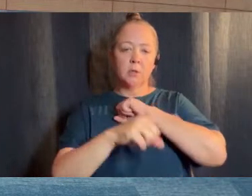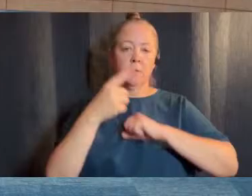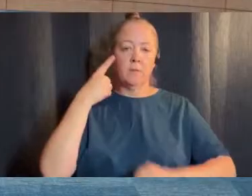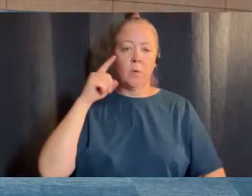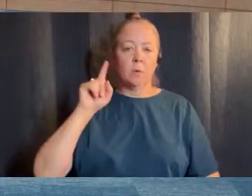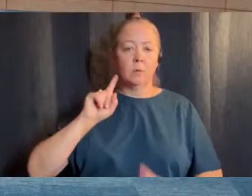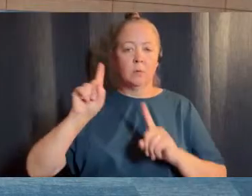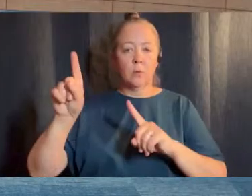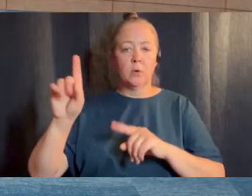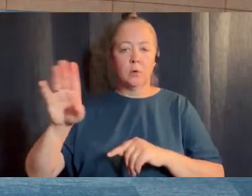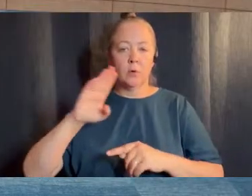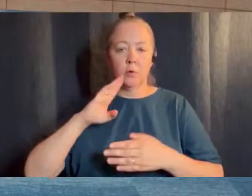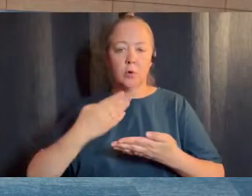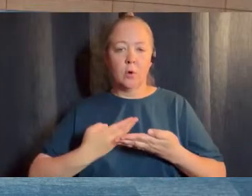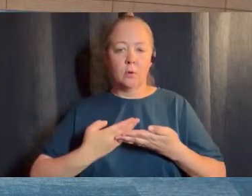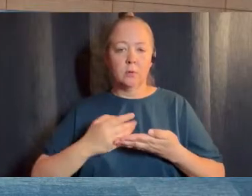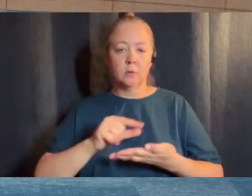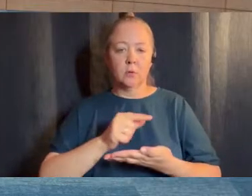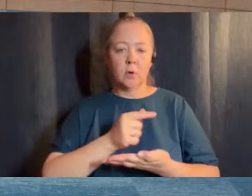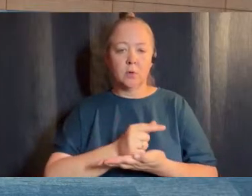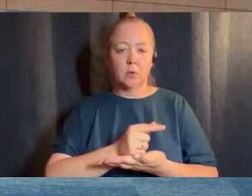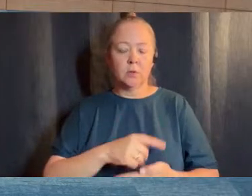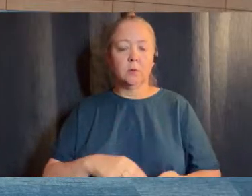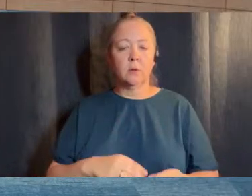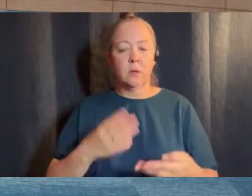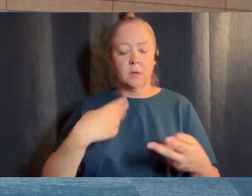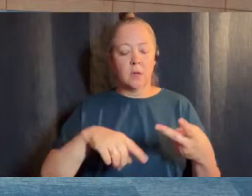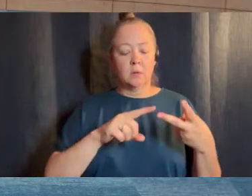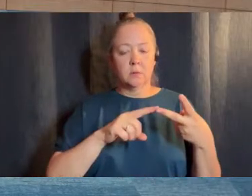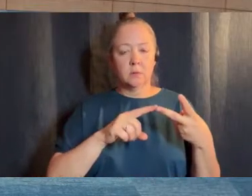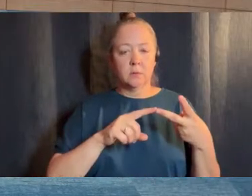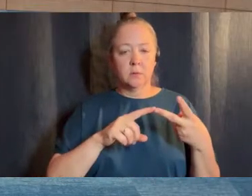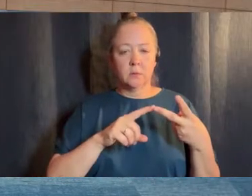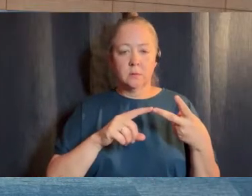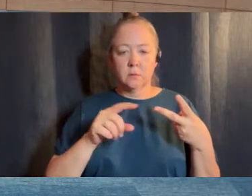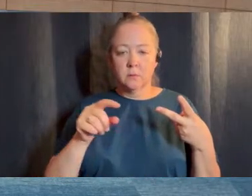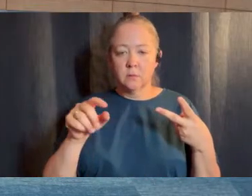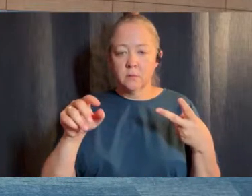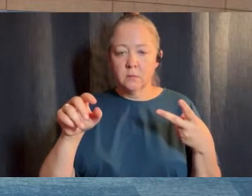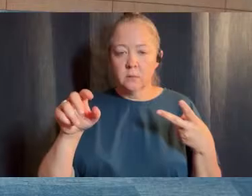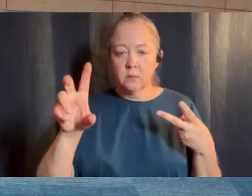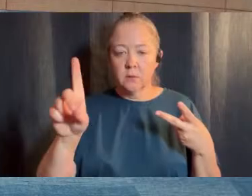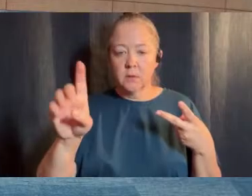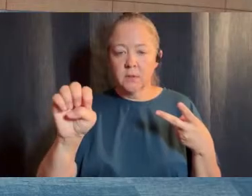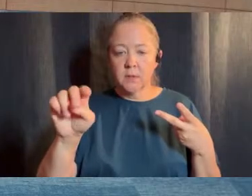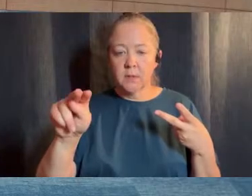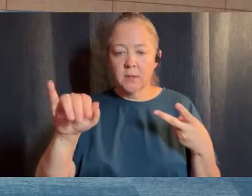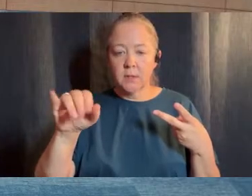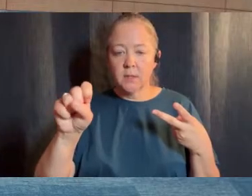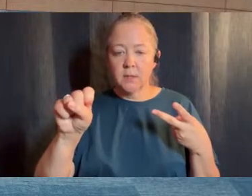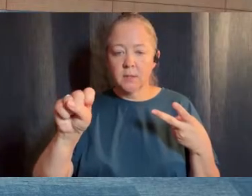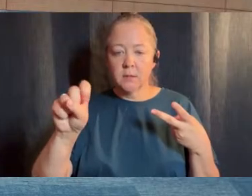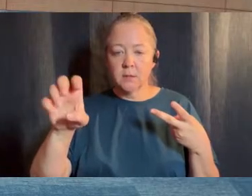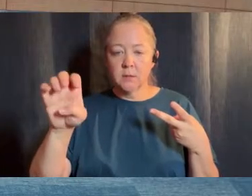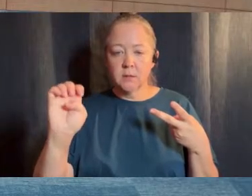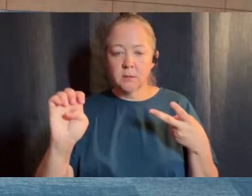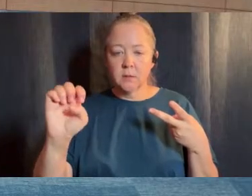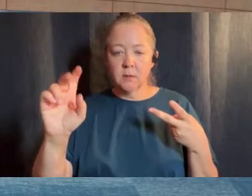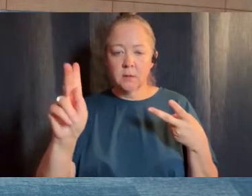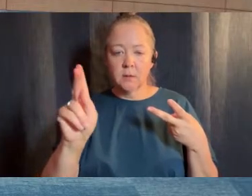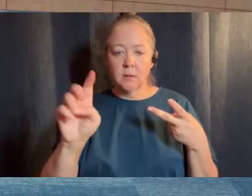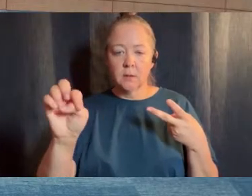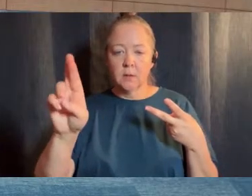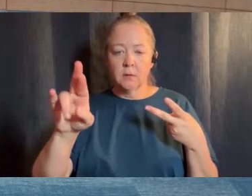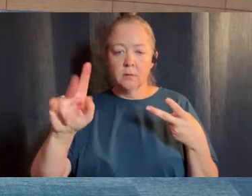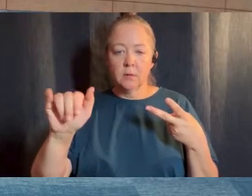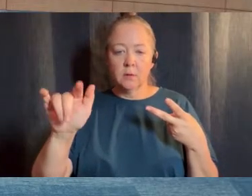The next one is Denise Kinsley Kerrigan, Ward 1. I am sending this email to voice my support for